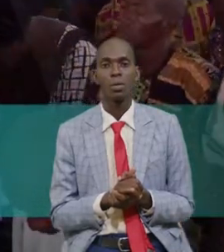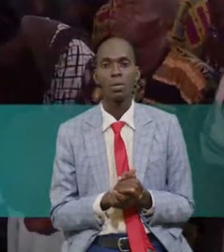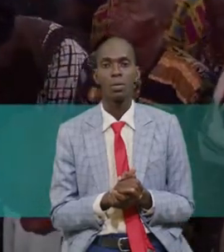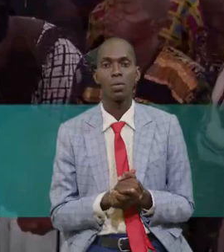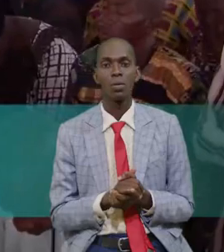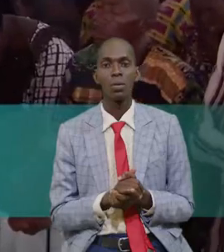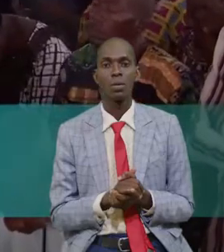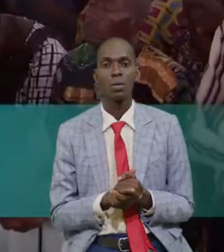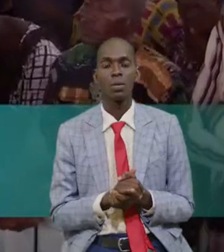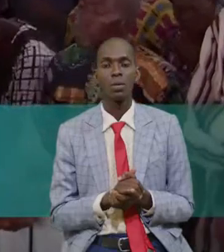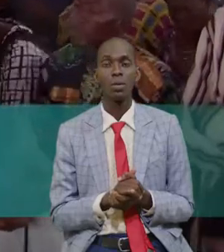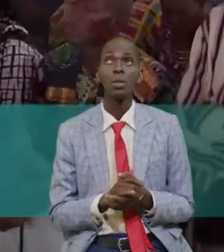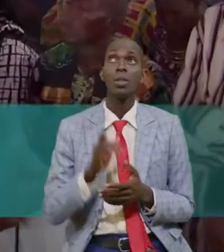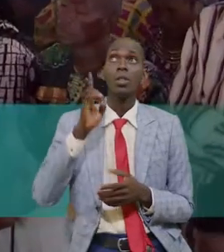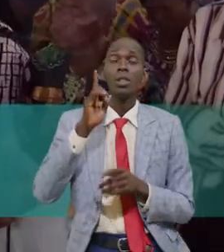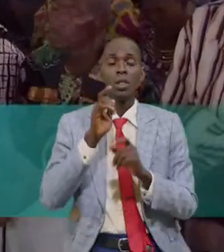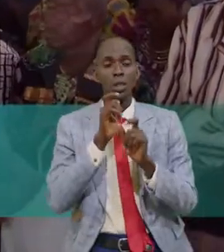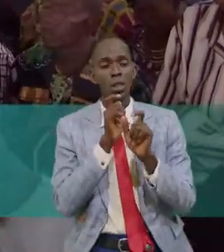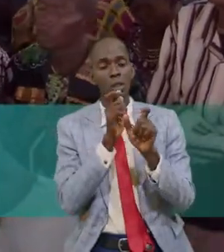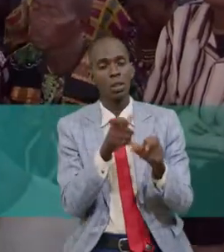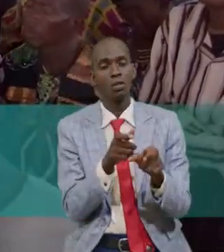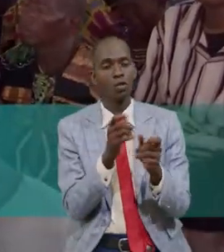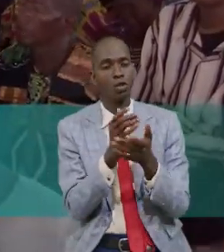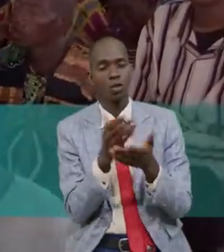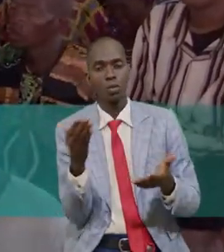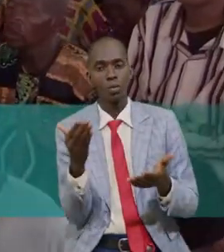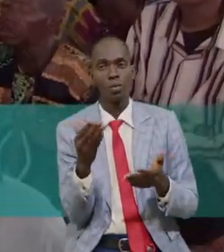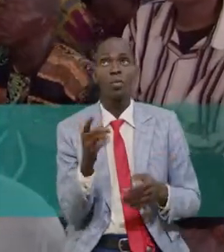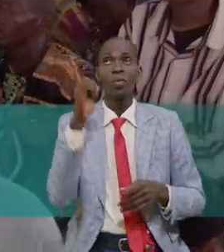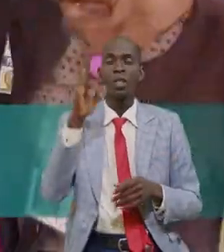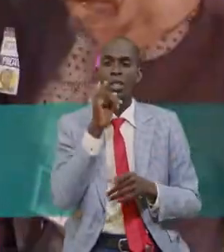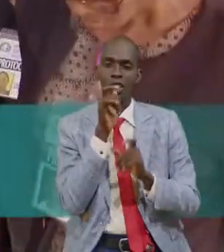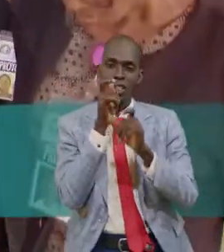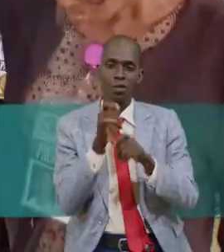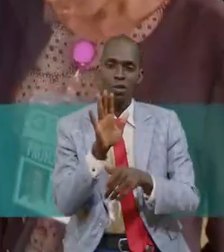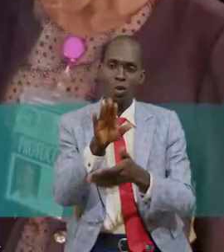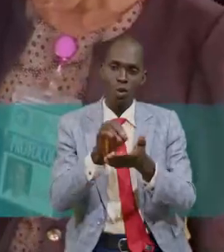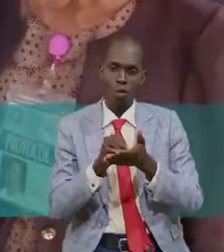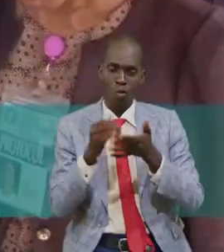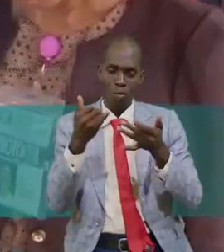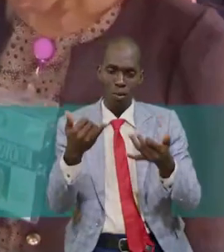He gave some. He's giving you your own.